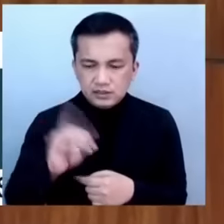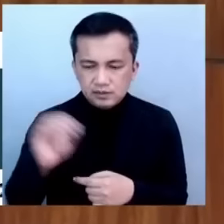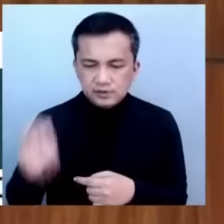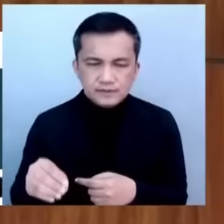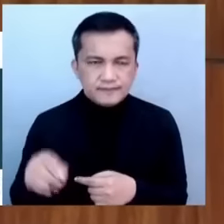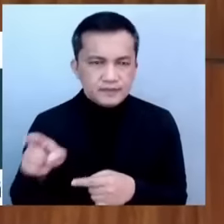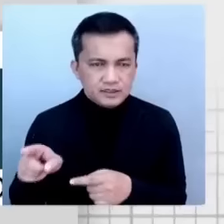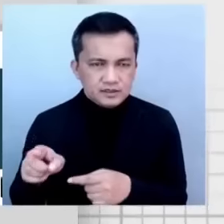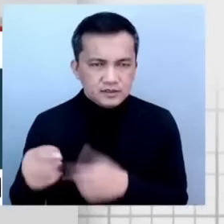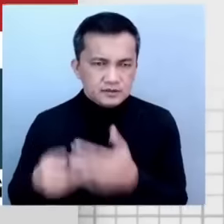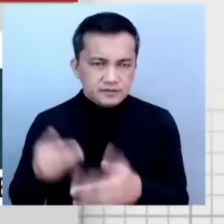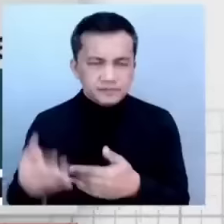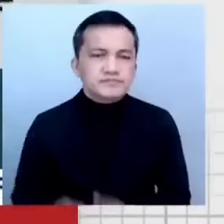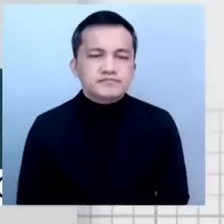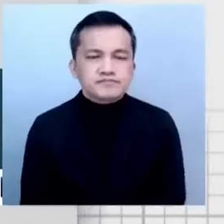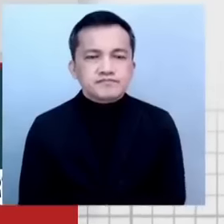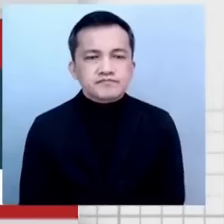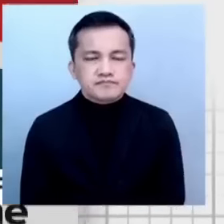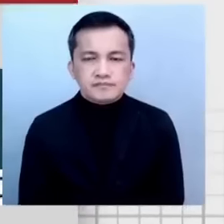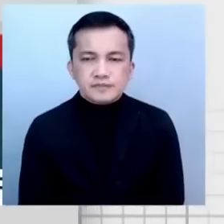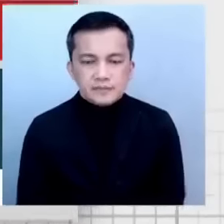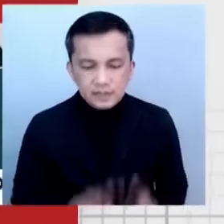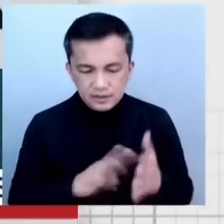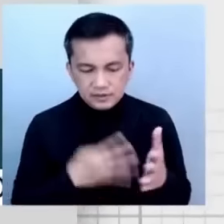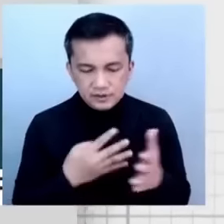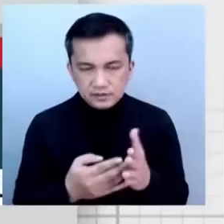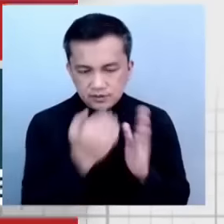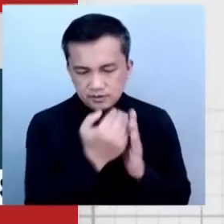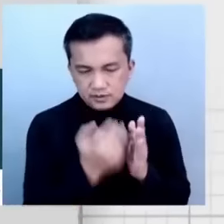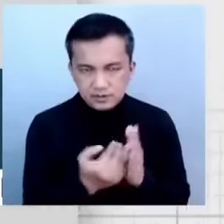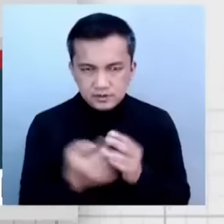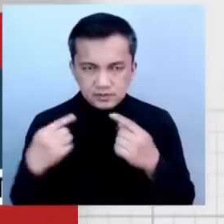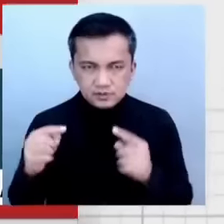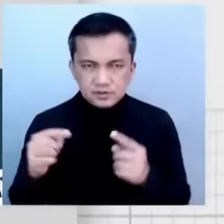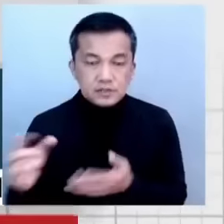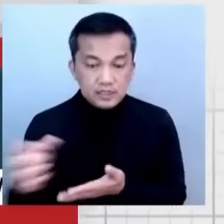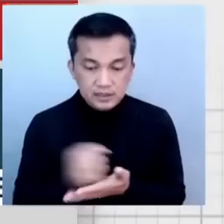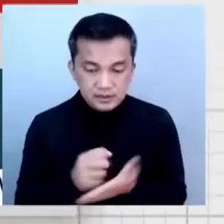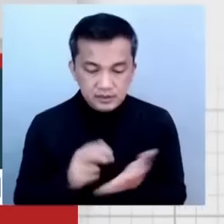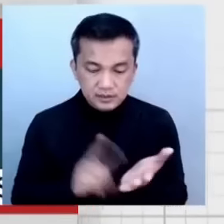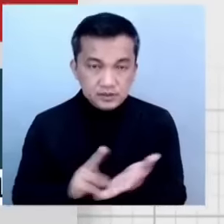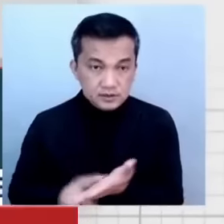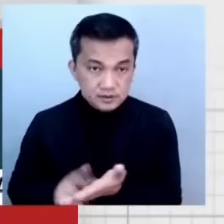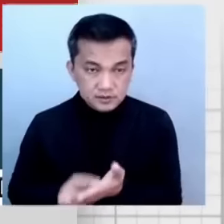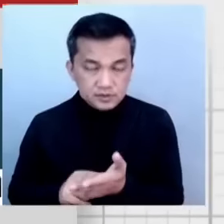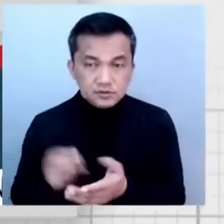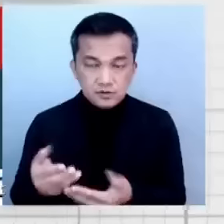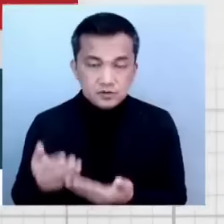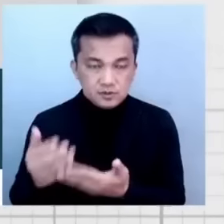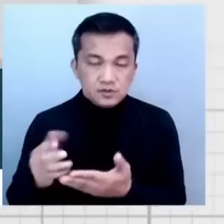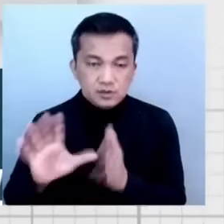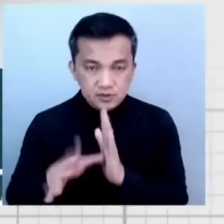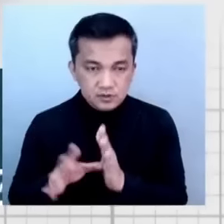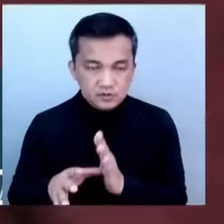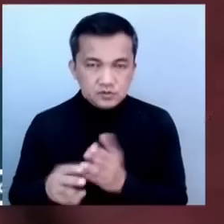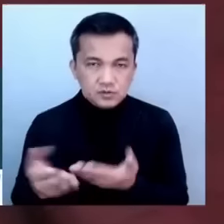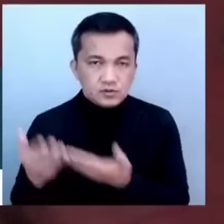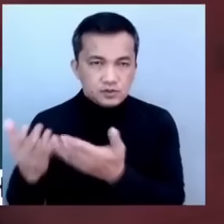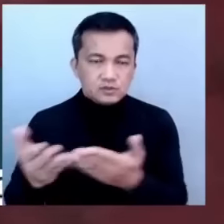that process. The timeline details the milestones from the gathering of signatures, vetting by the Commission on Elections, all the way to the